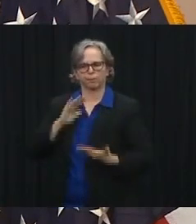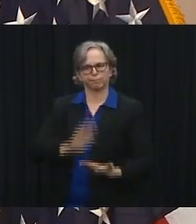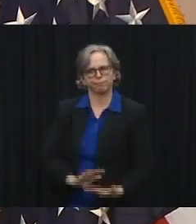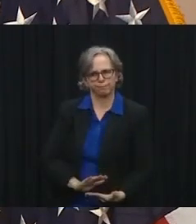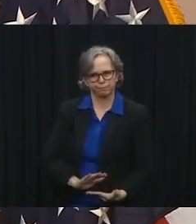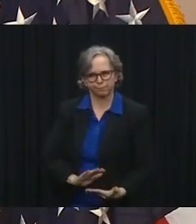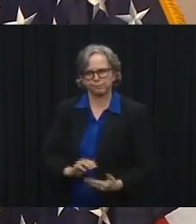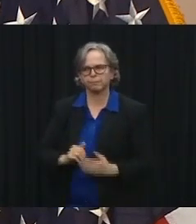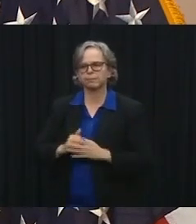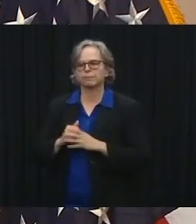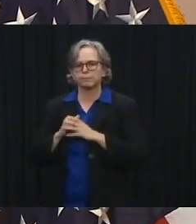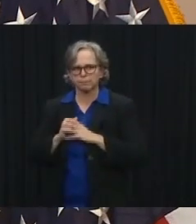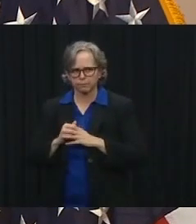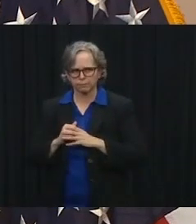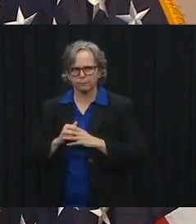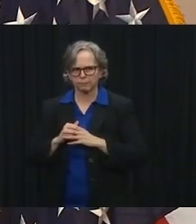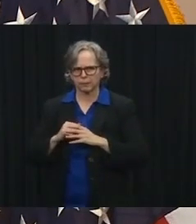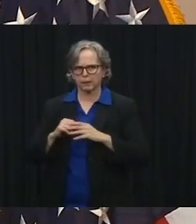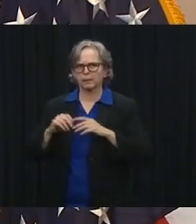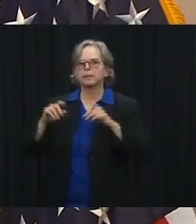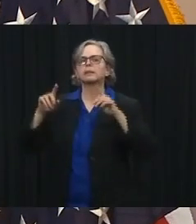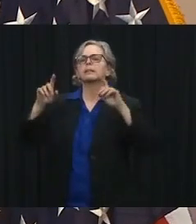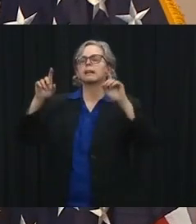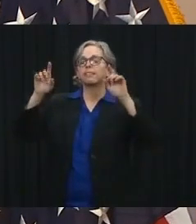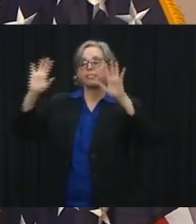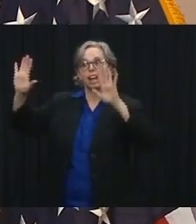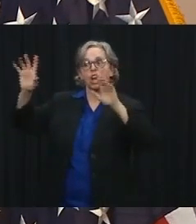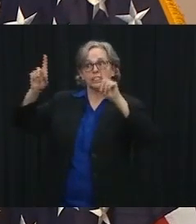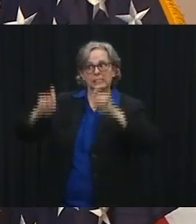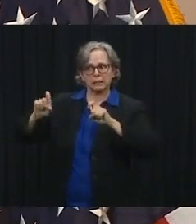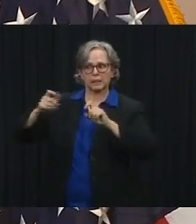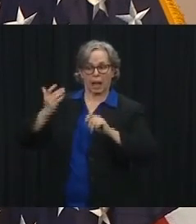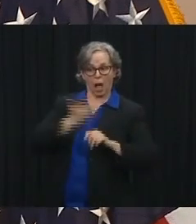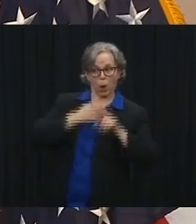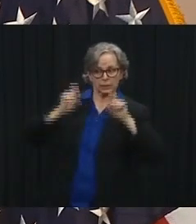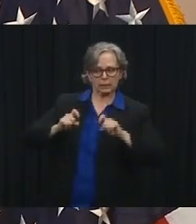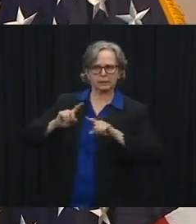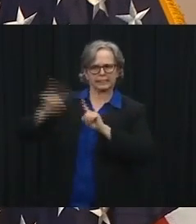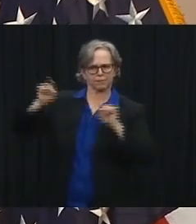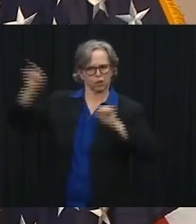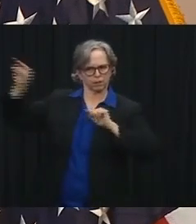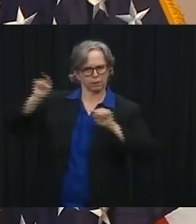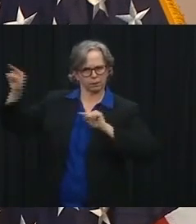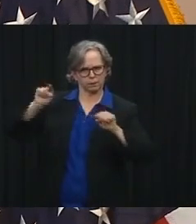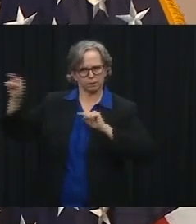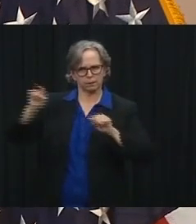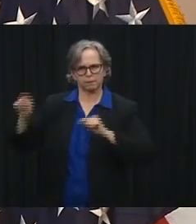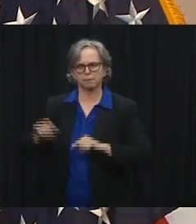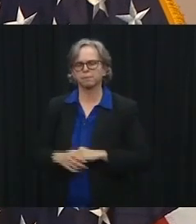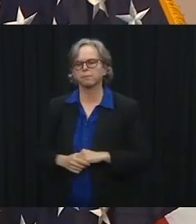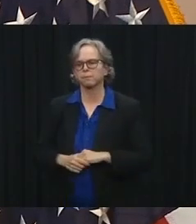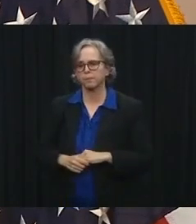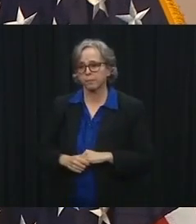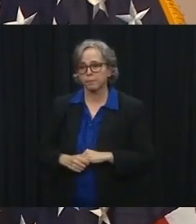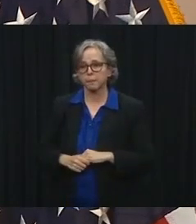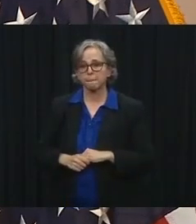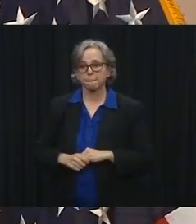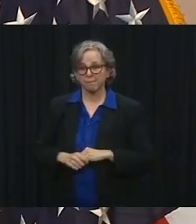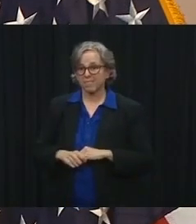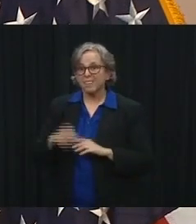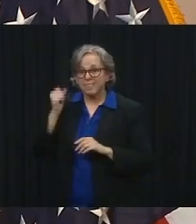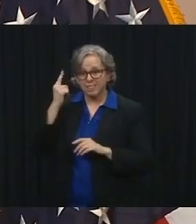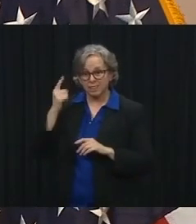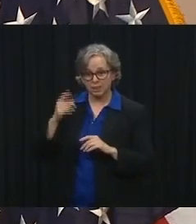Again, guys, it's all about the curve. And so we're doing our very best to keep everything we're doing with our measures and our policy